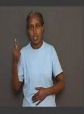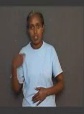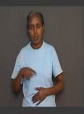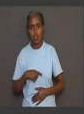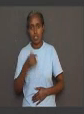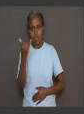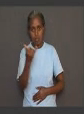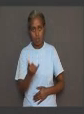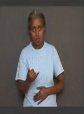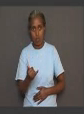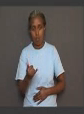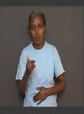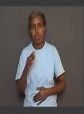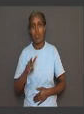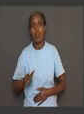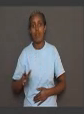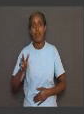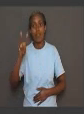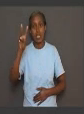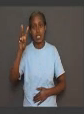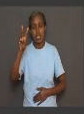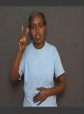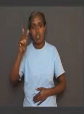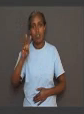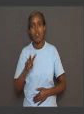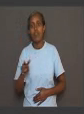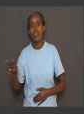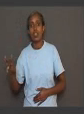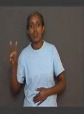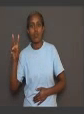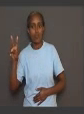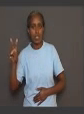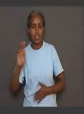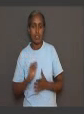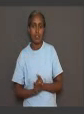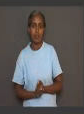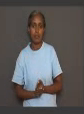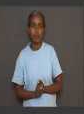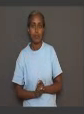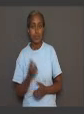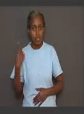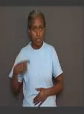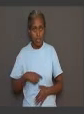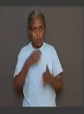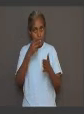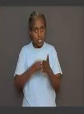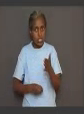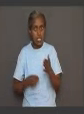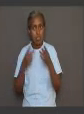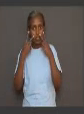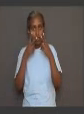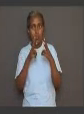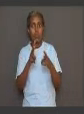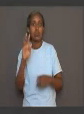can draw a vertical vector of length v. Our result looks like